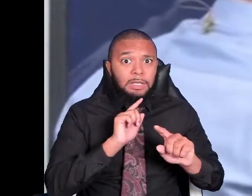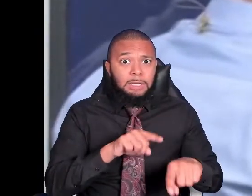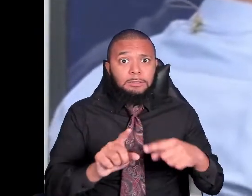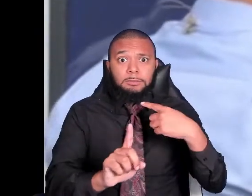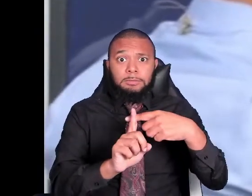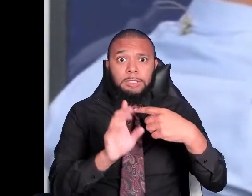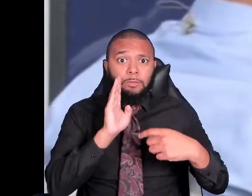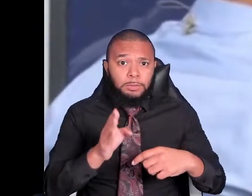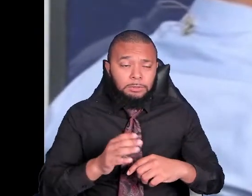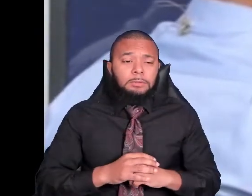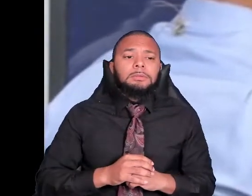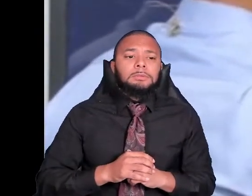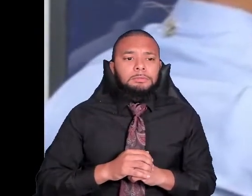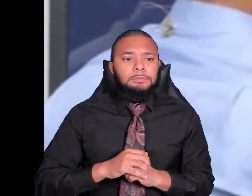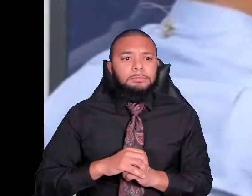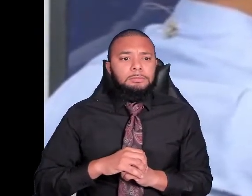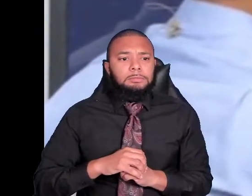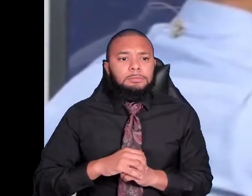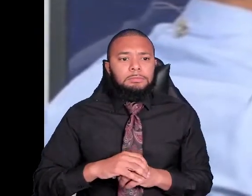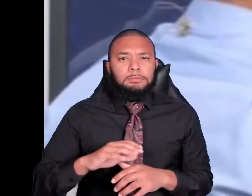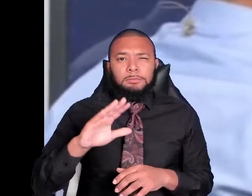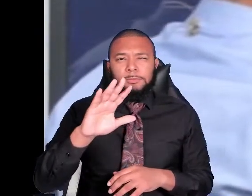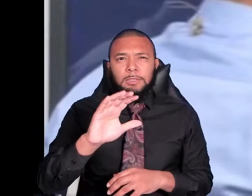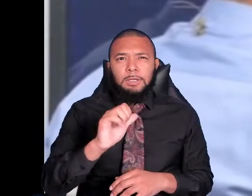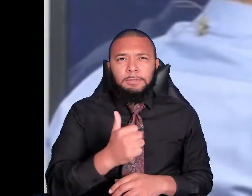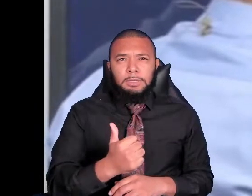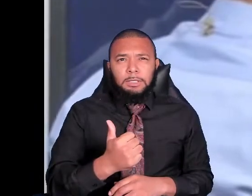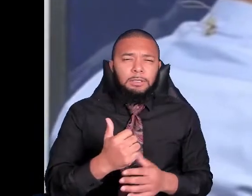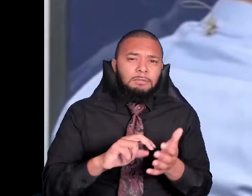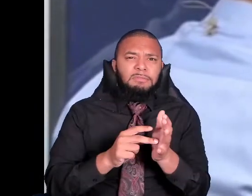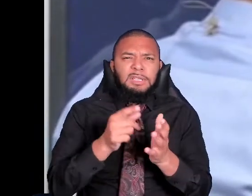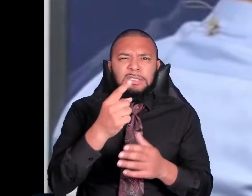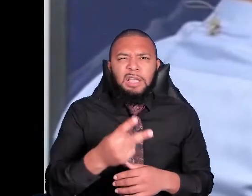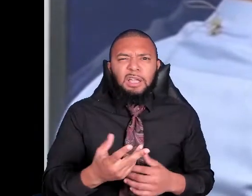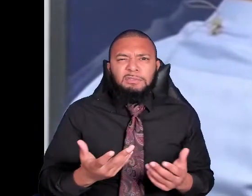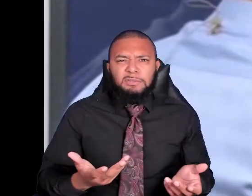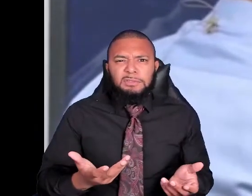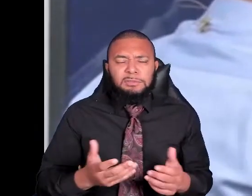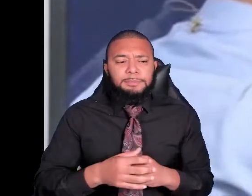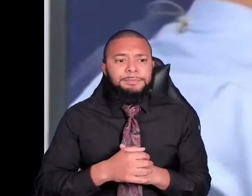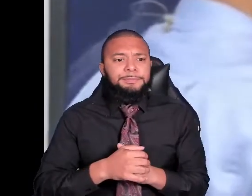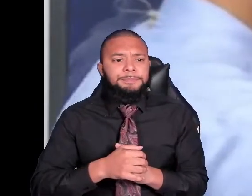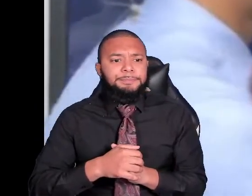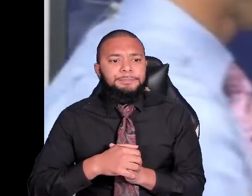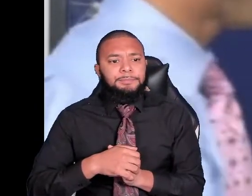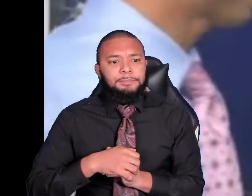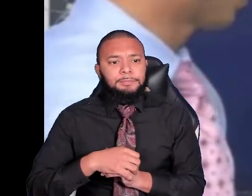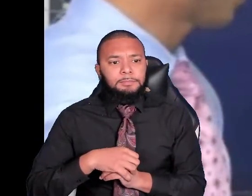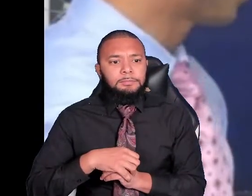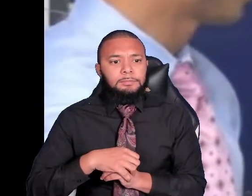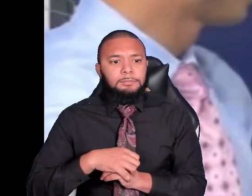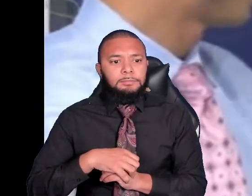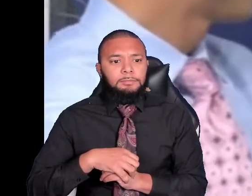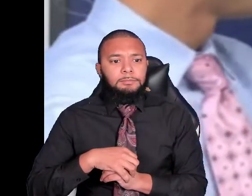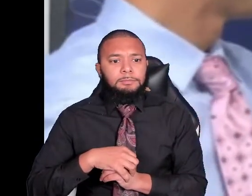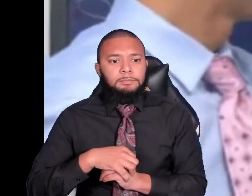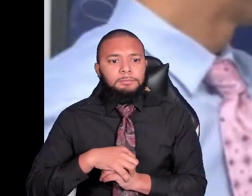plus, well, 5/10 is just a half x. All